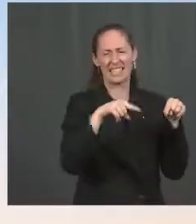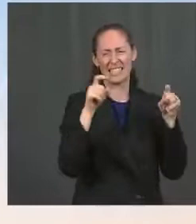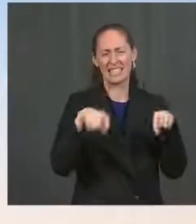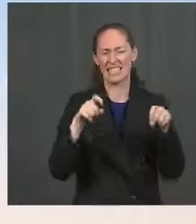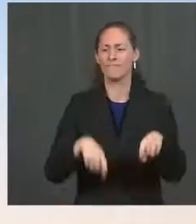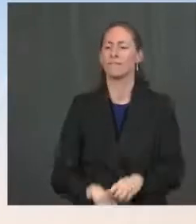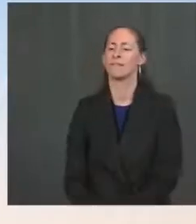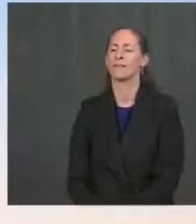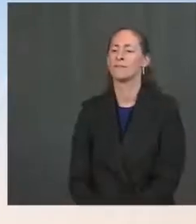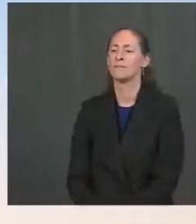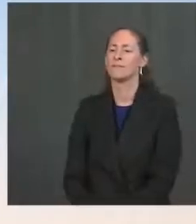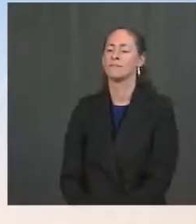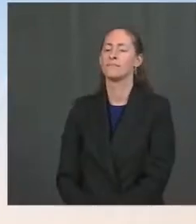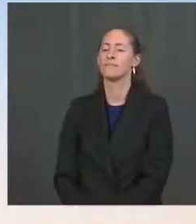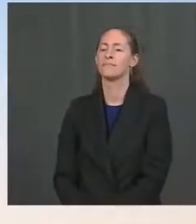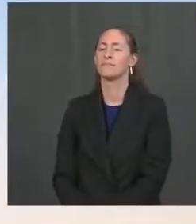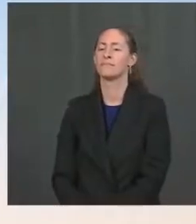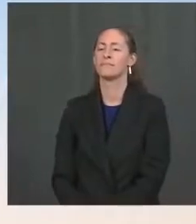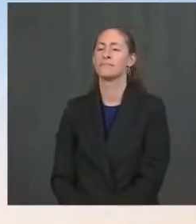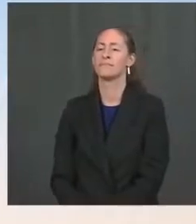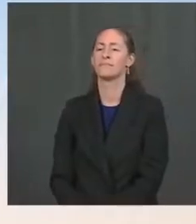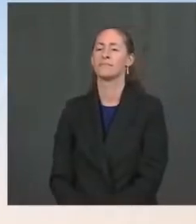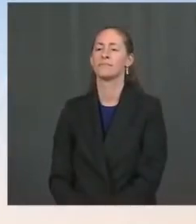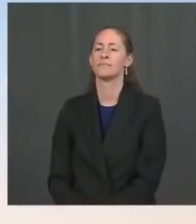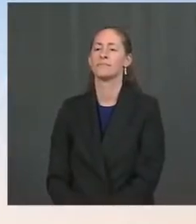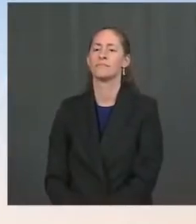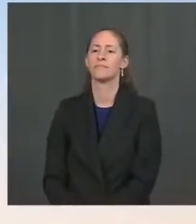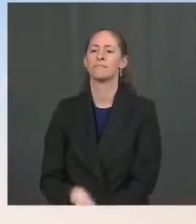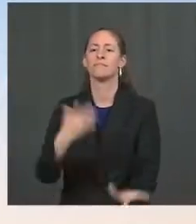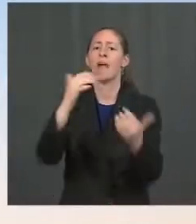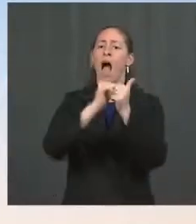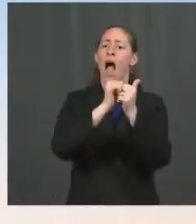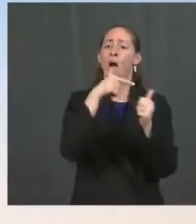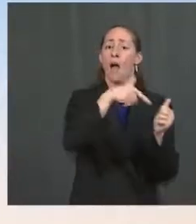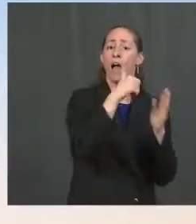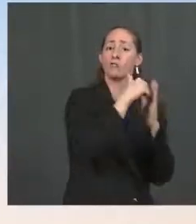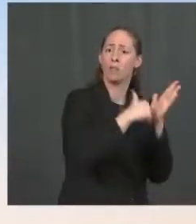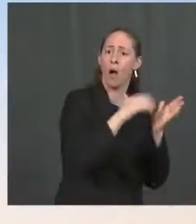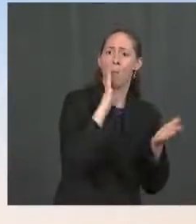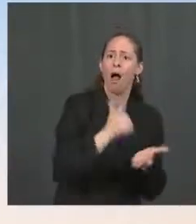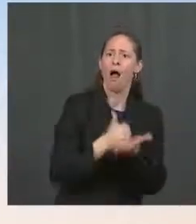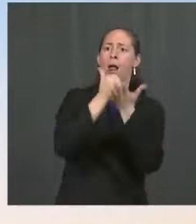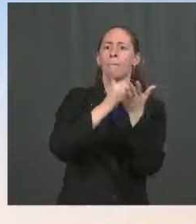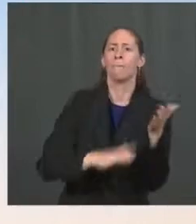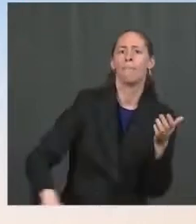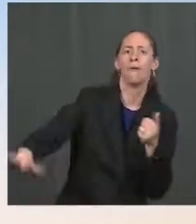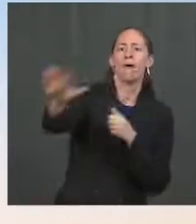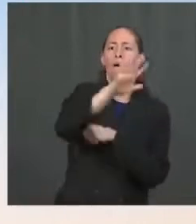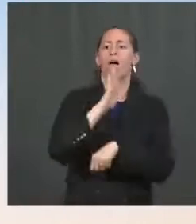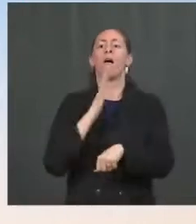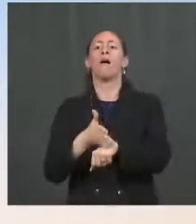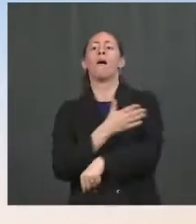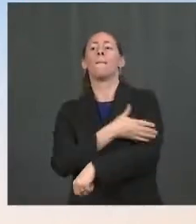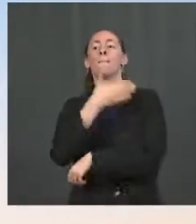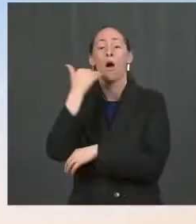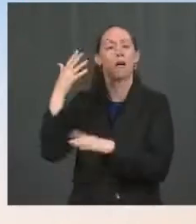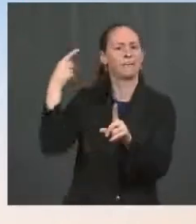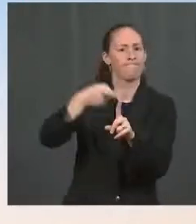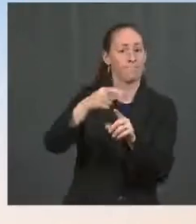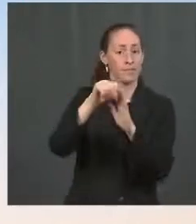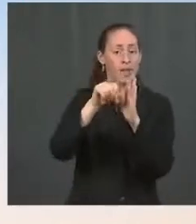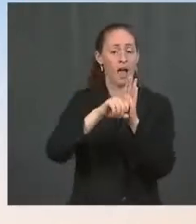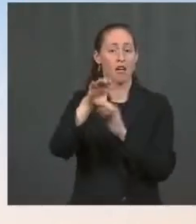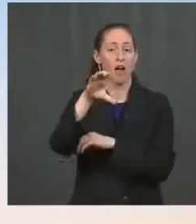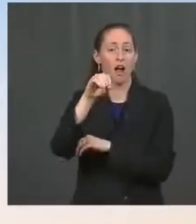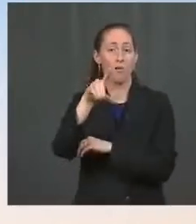would be felt throughout local communities in Colorado and across the country. The Build Back Better agenda will lead to more economic and job